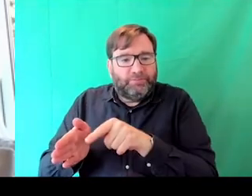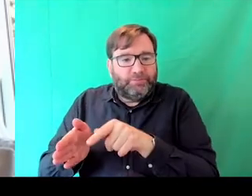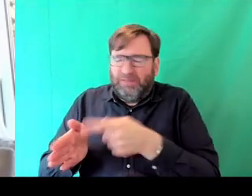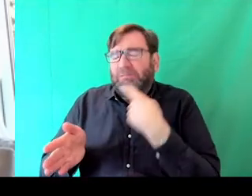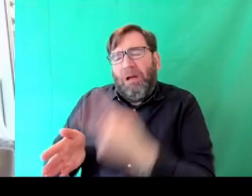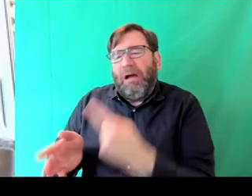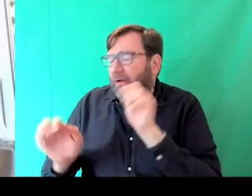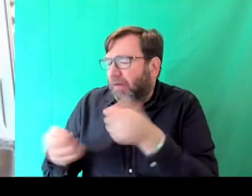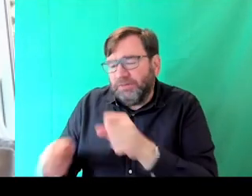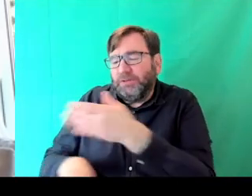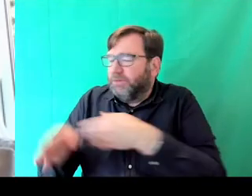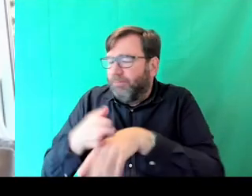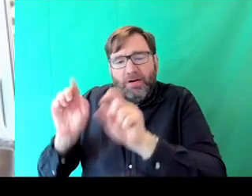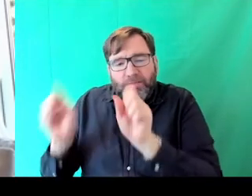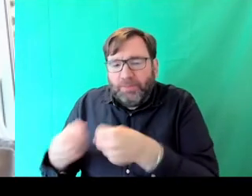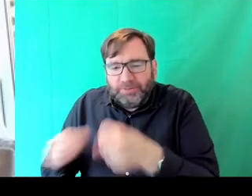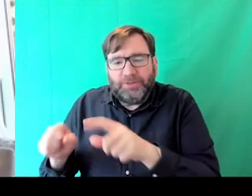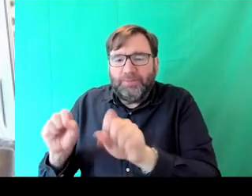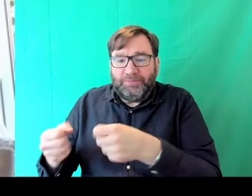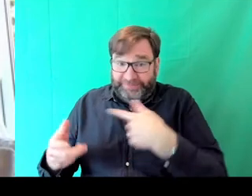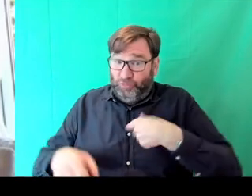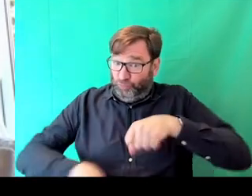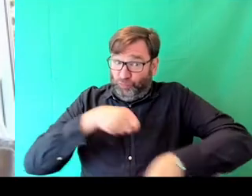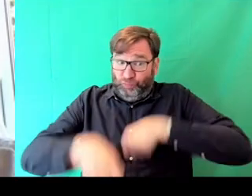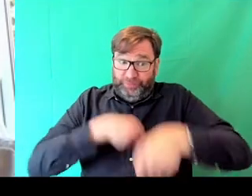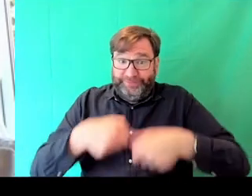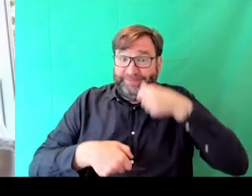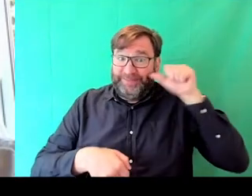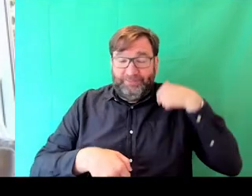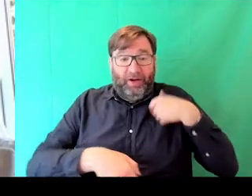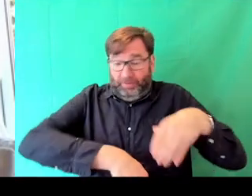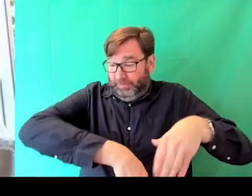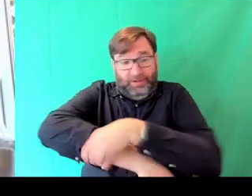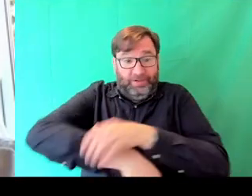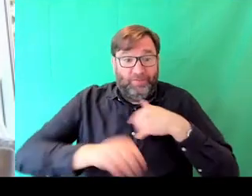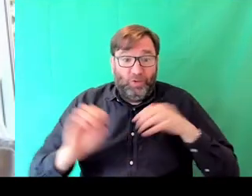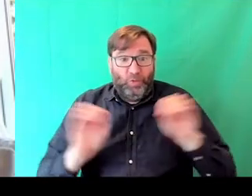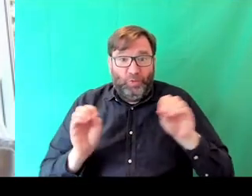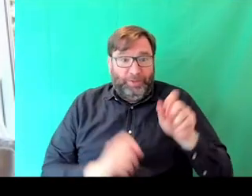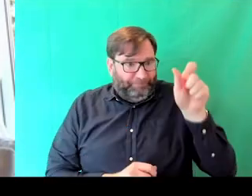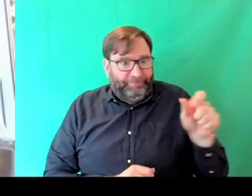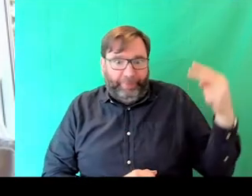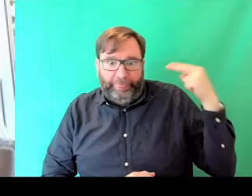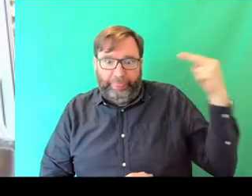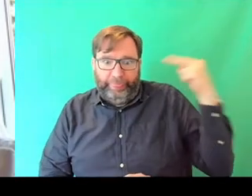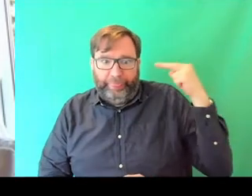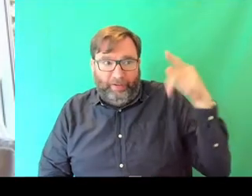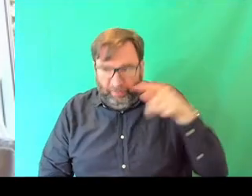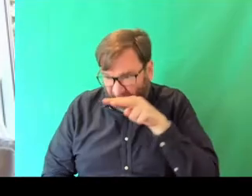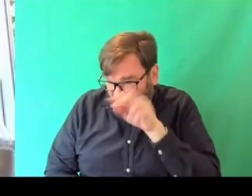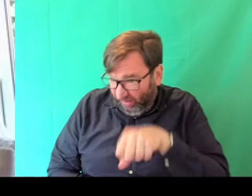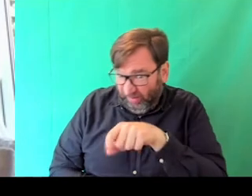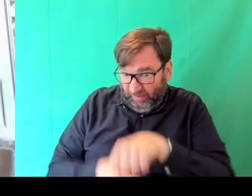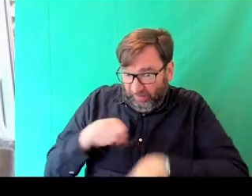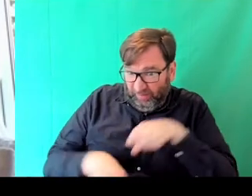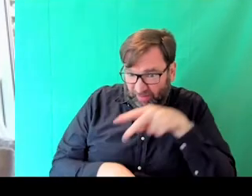at and just assumed that you can't do the normal things. But when you're in the pool, it's the same thing, or on the track or